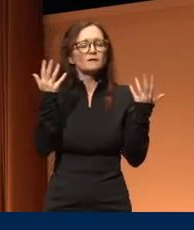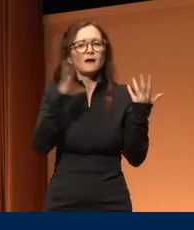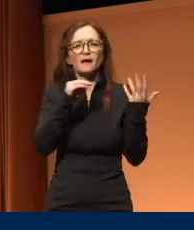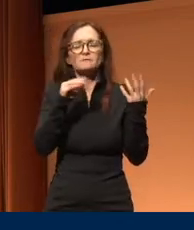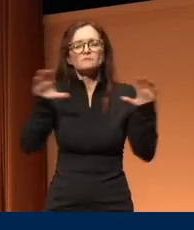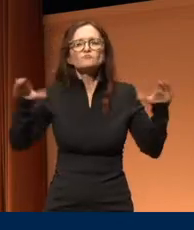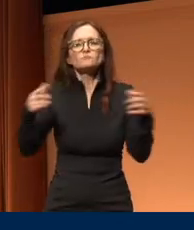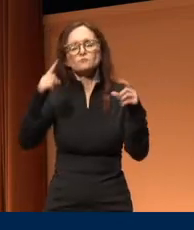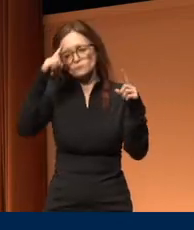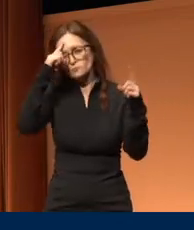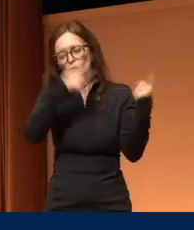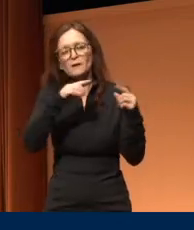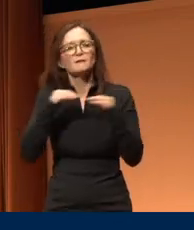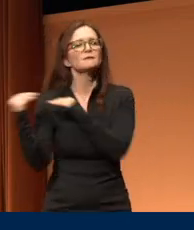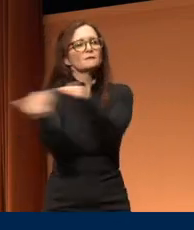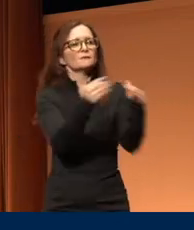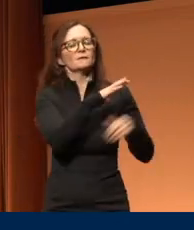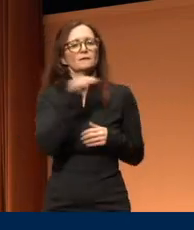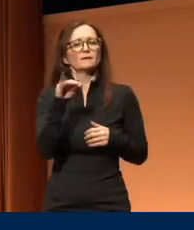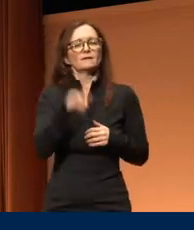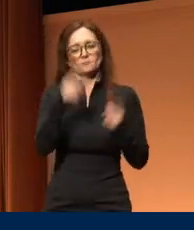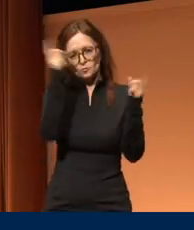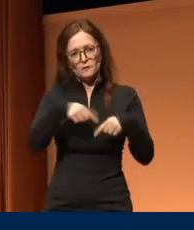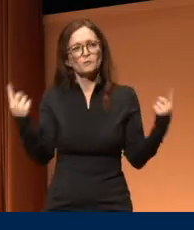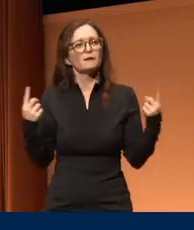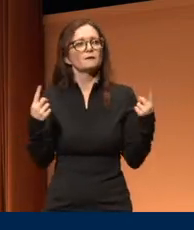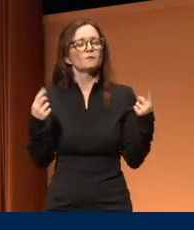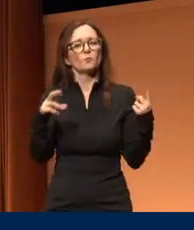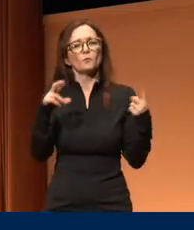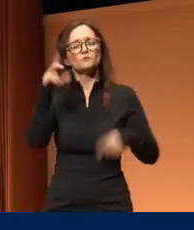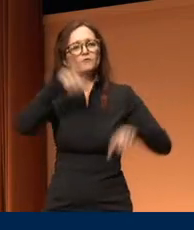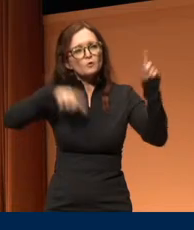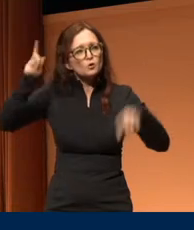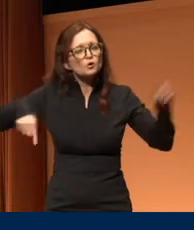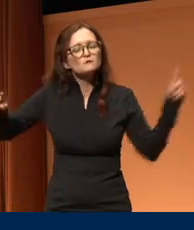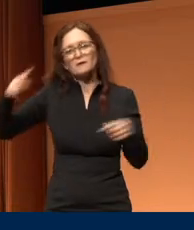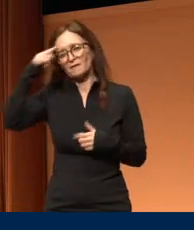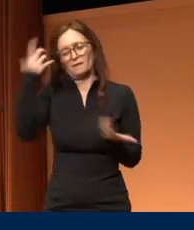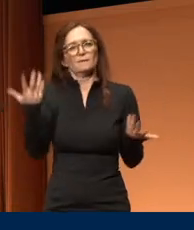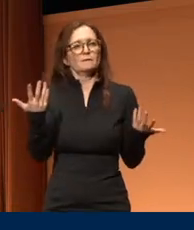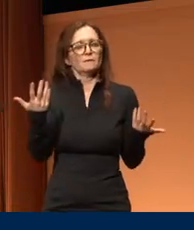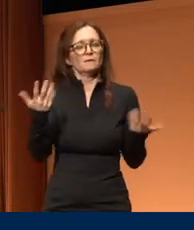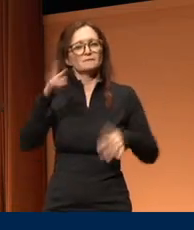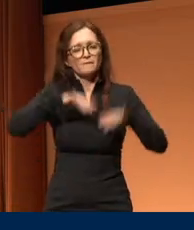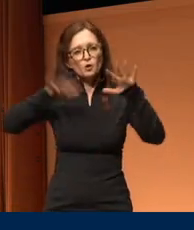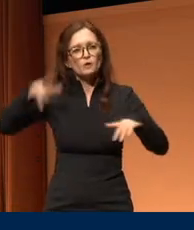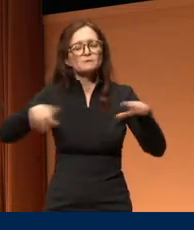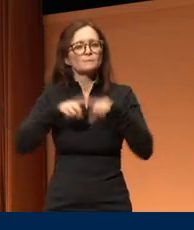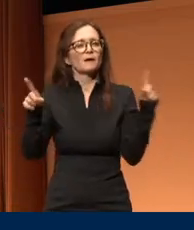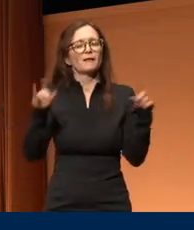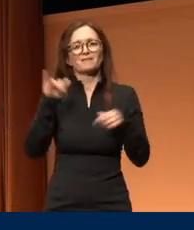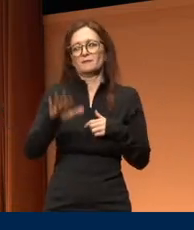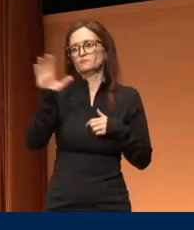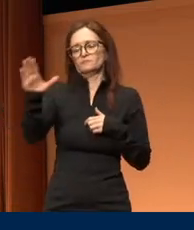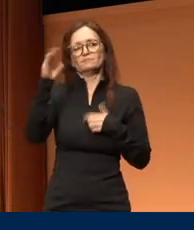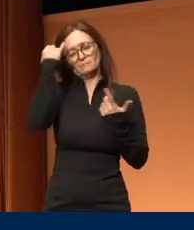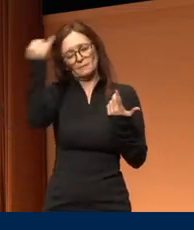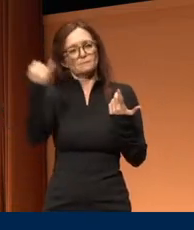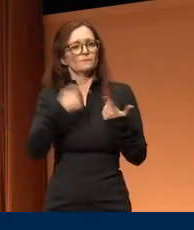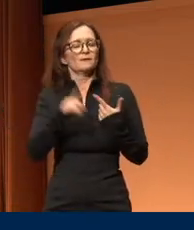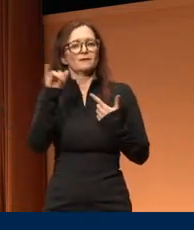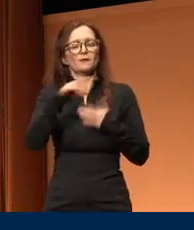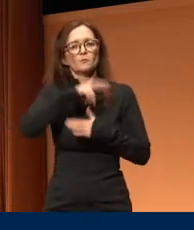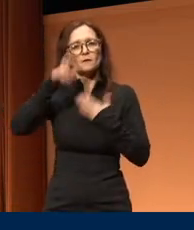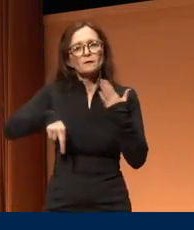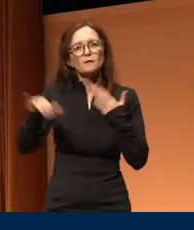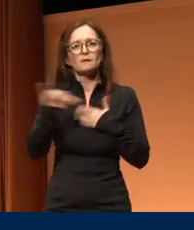consensus, stifling any form of dissent, disagreement, or diversity of thought as threats to those ideals, and ultimately resulting